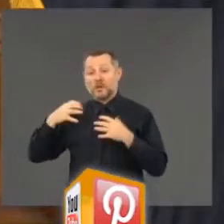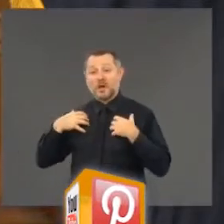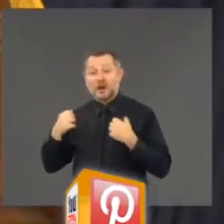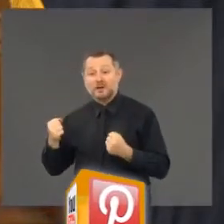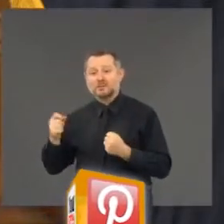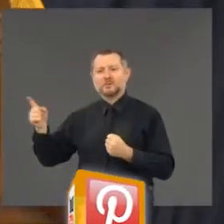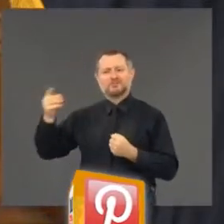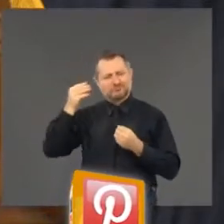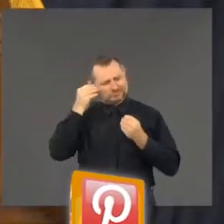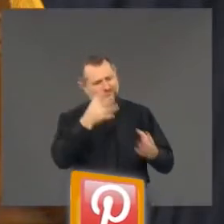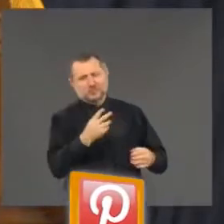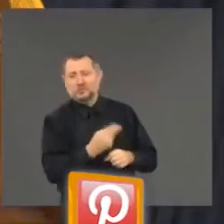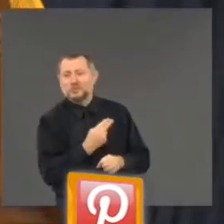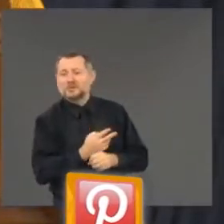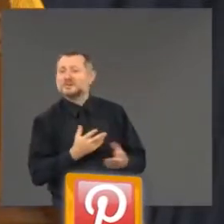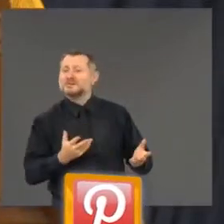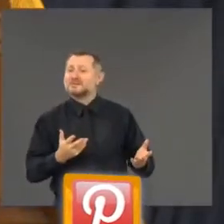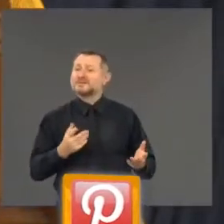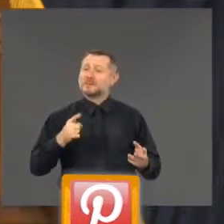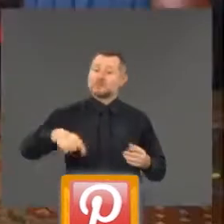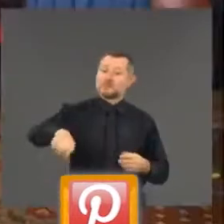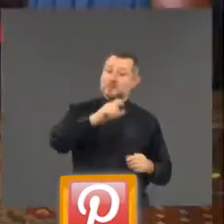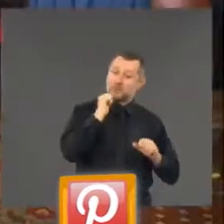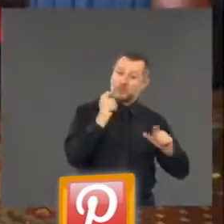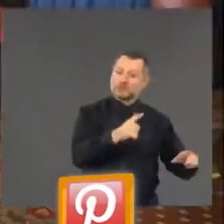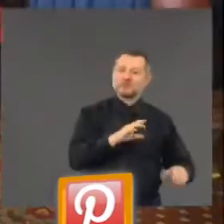police department should communicate that to the police.